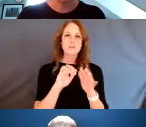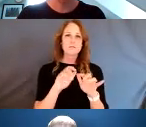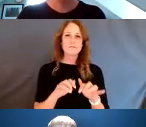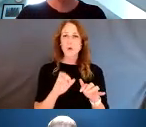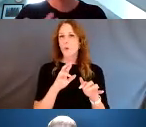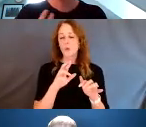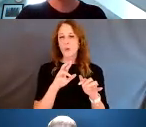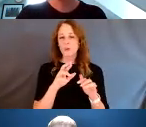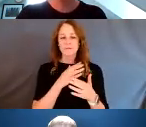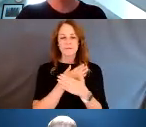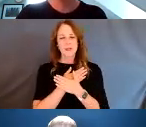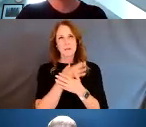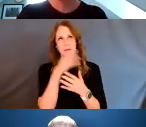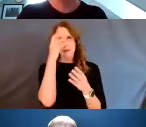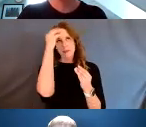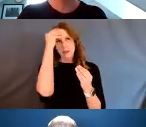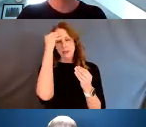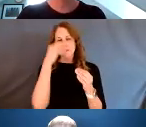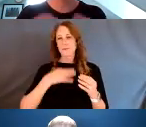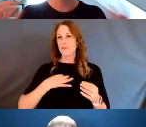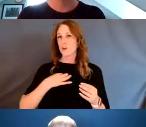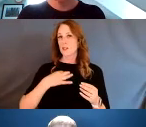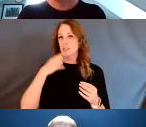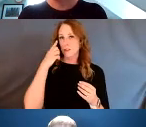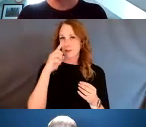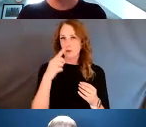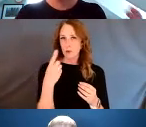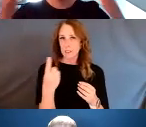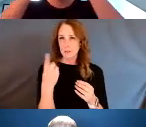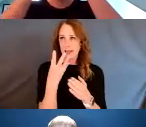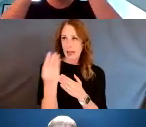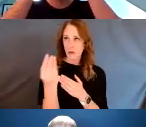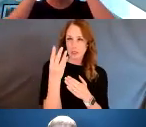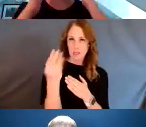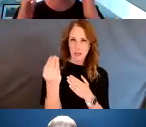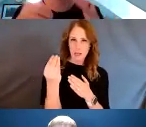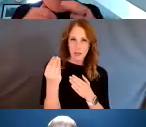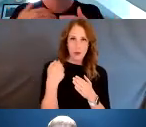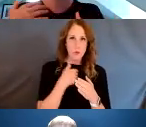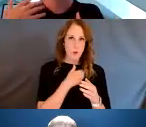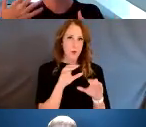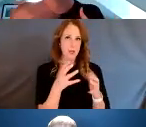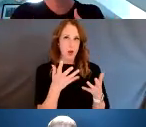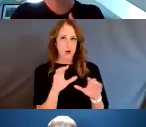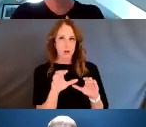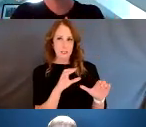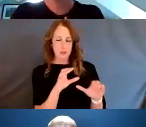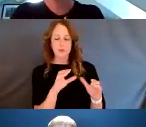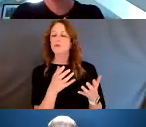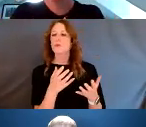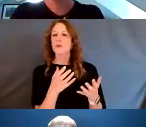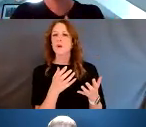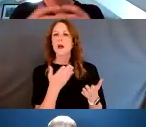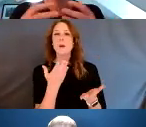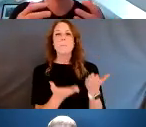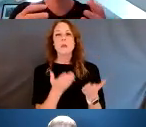rest and think, volunteering for a cause that is outside the causes that we work for. So, maybe you